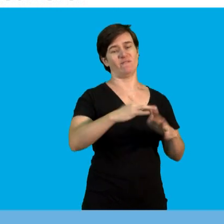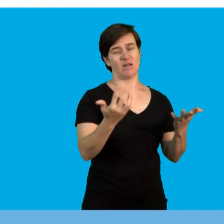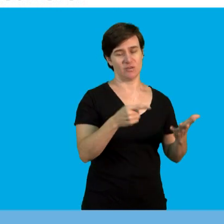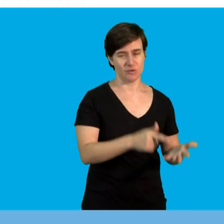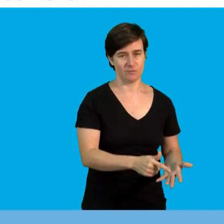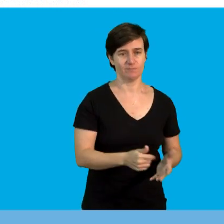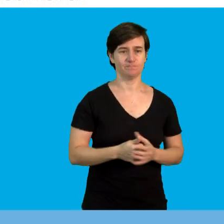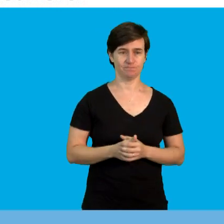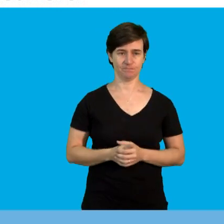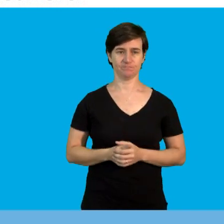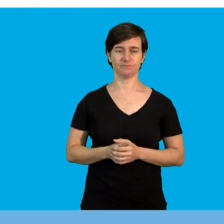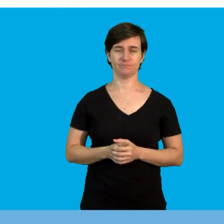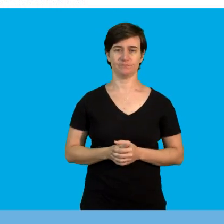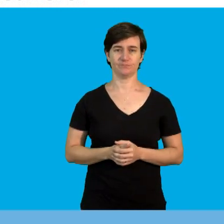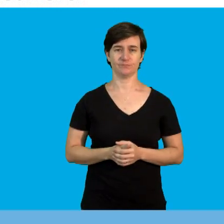until